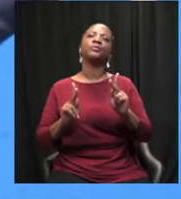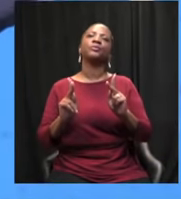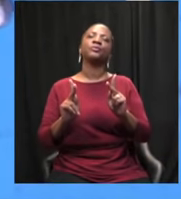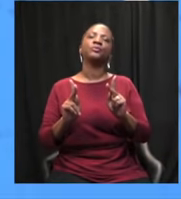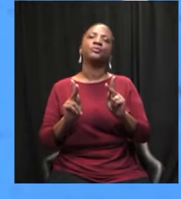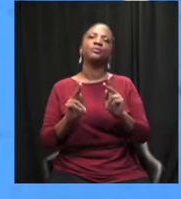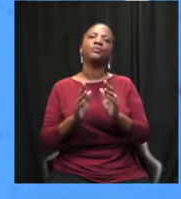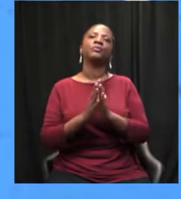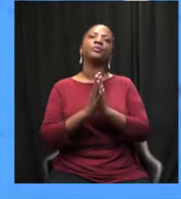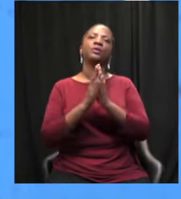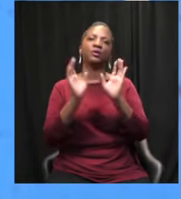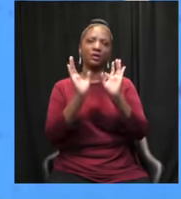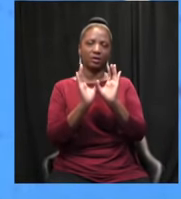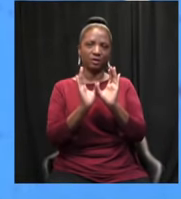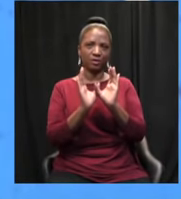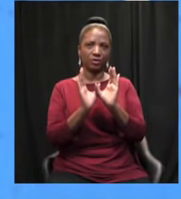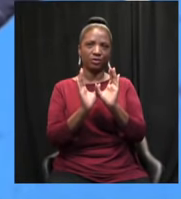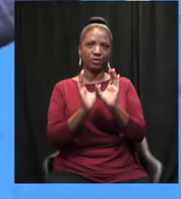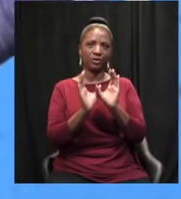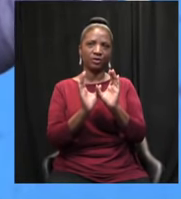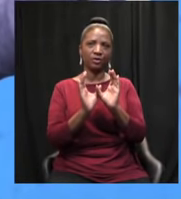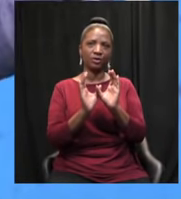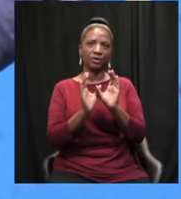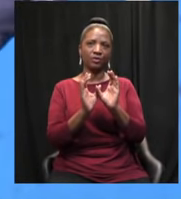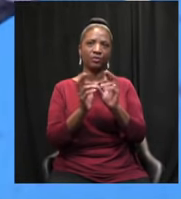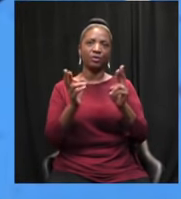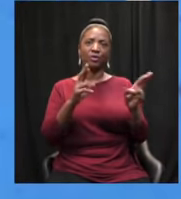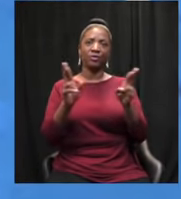these. So Concord, as we get ready to leave today,